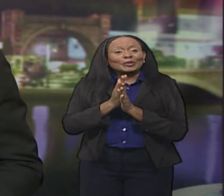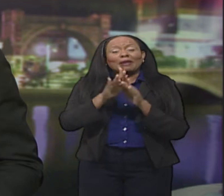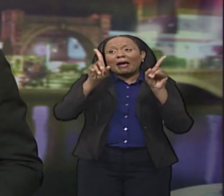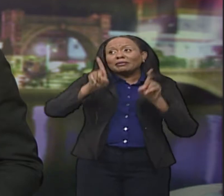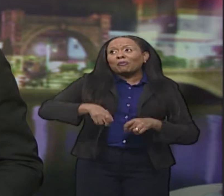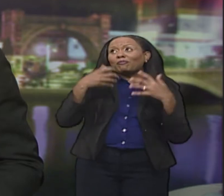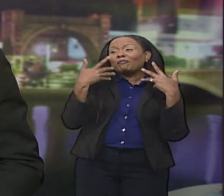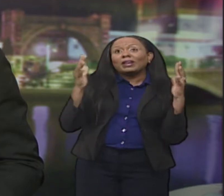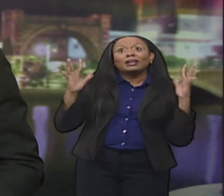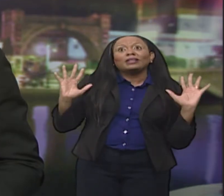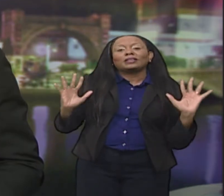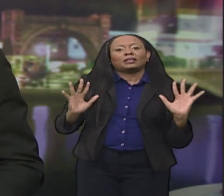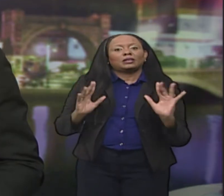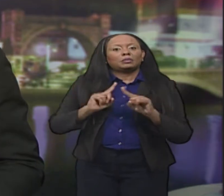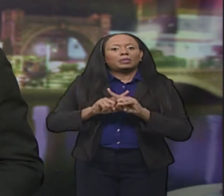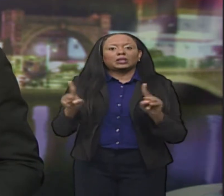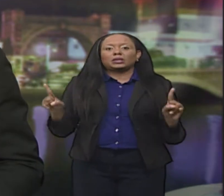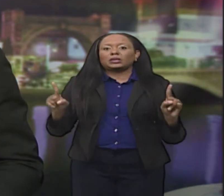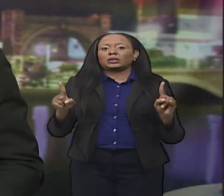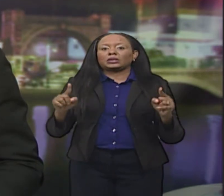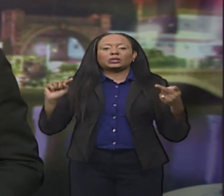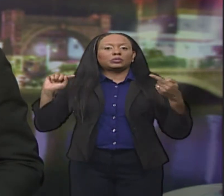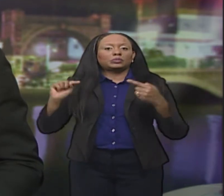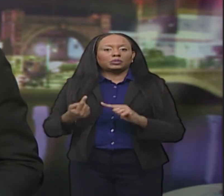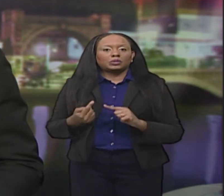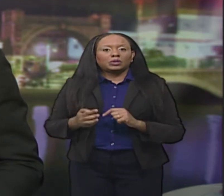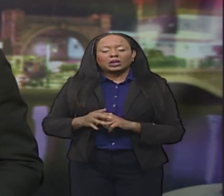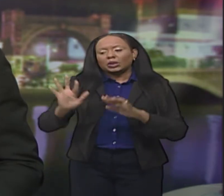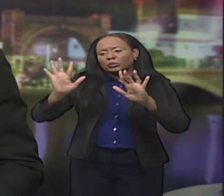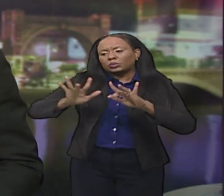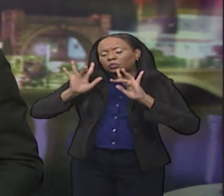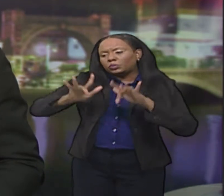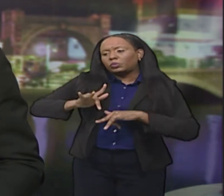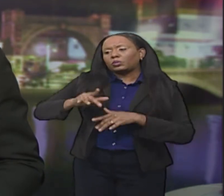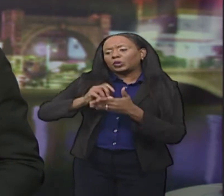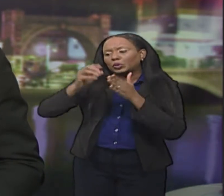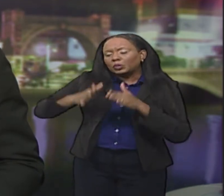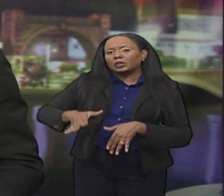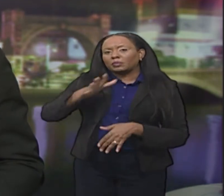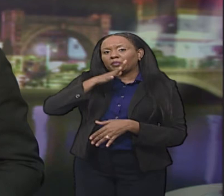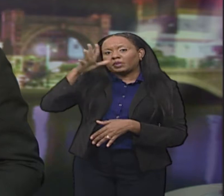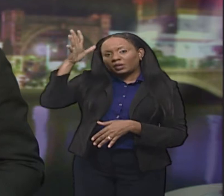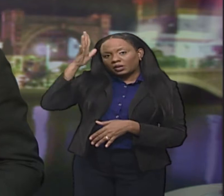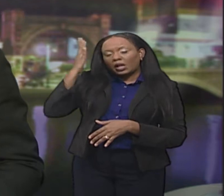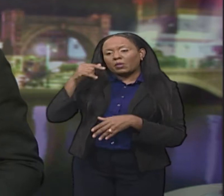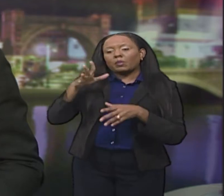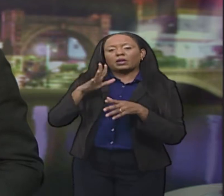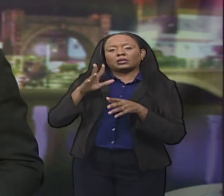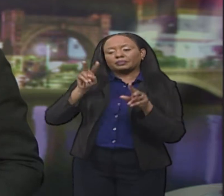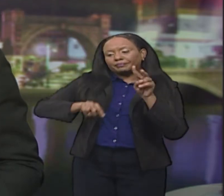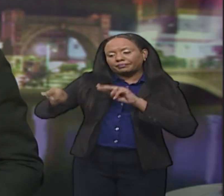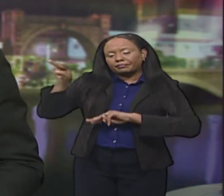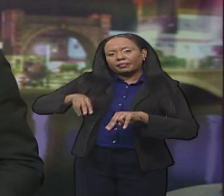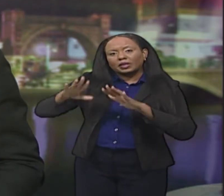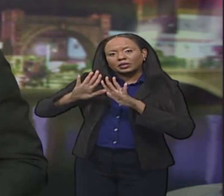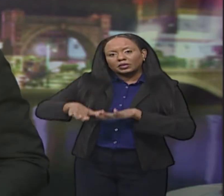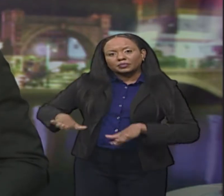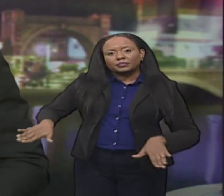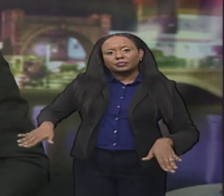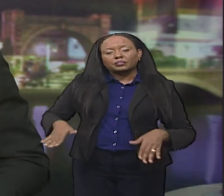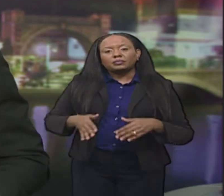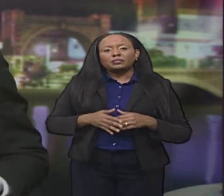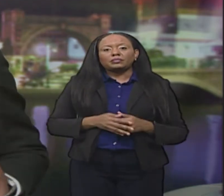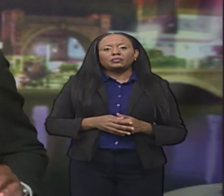and enjoyment. The ministry empathizes with the parents of these students and will continue to monitor the condition of the injured